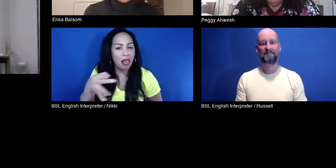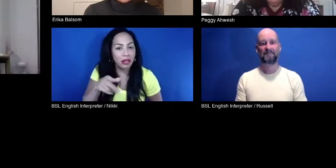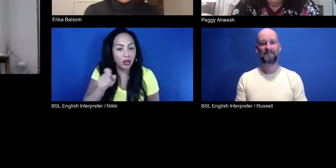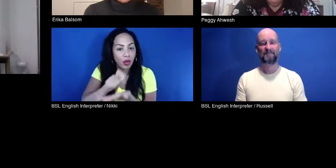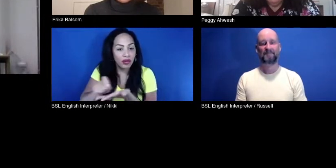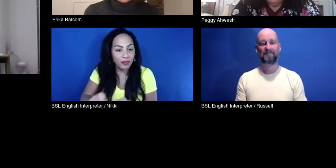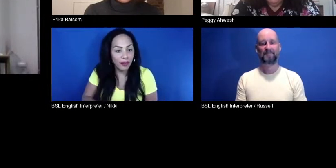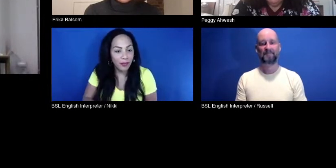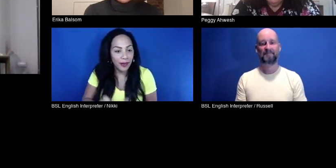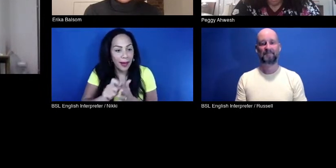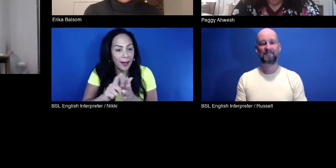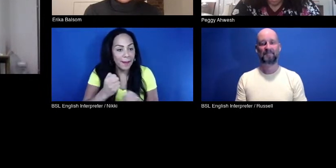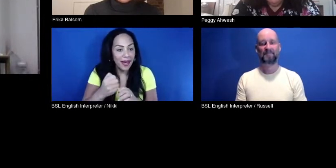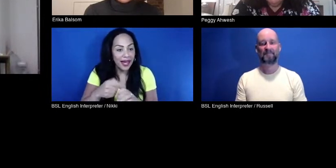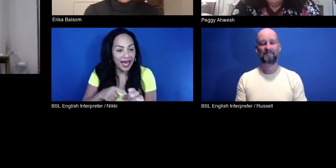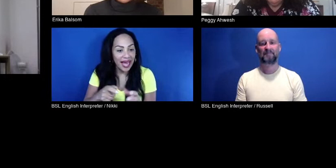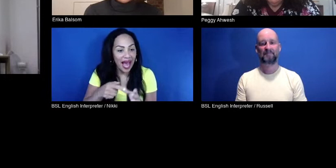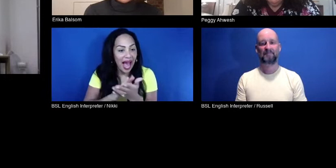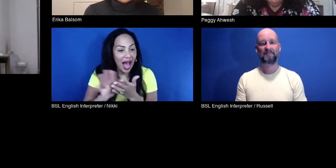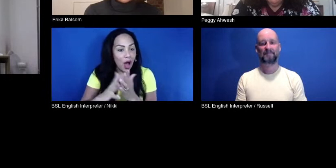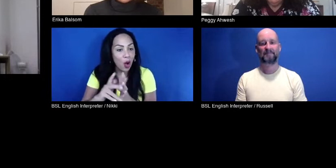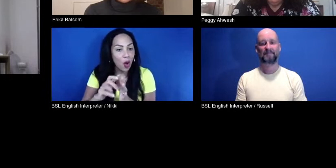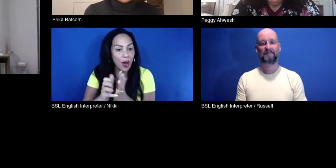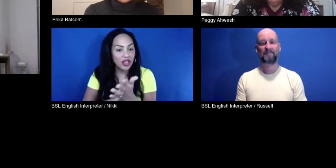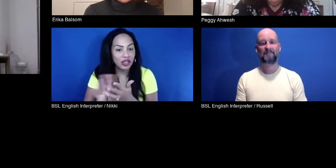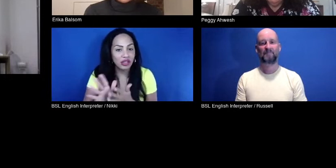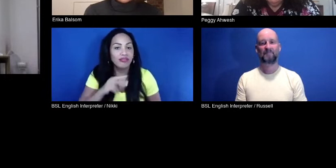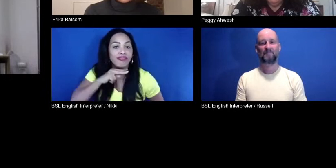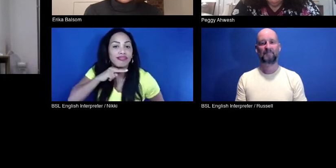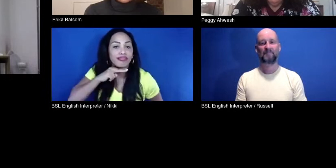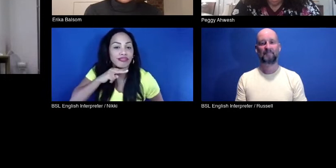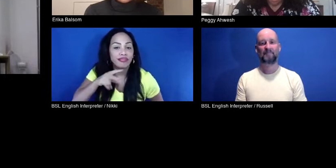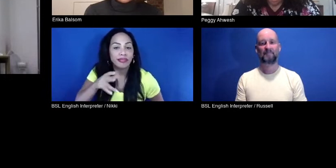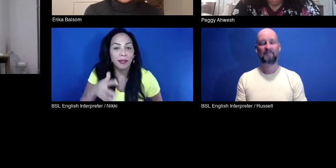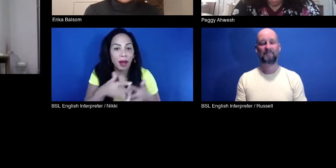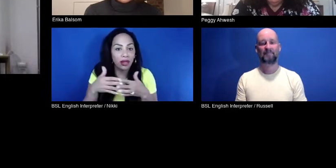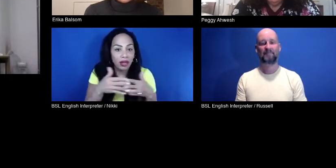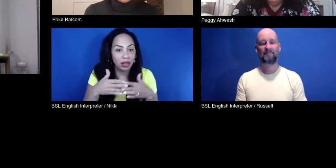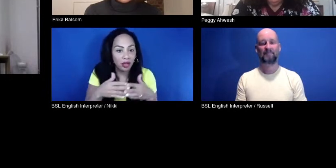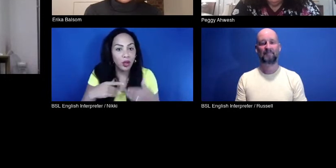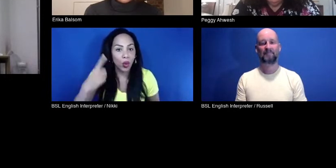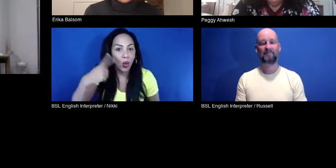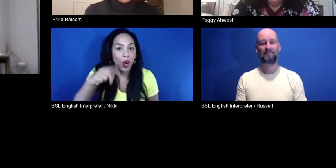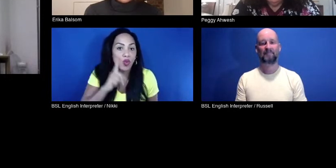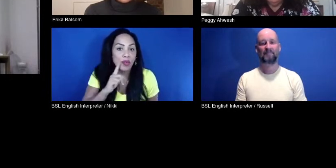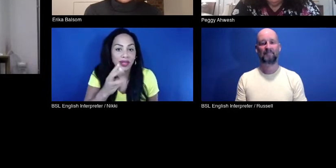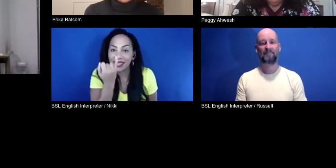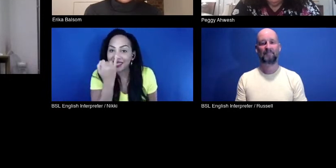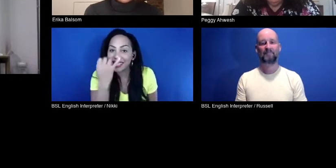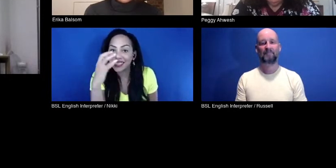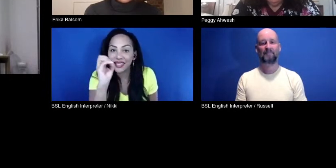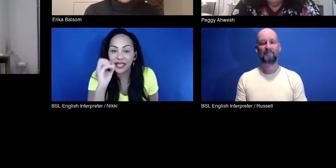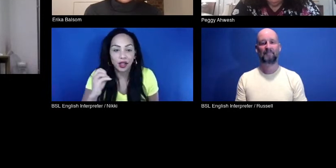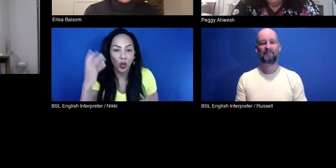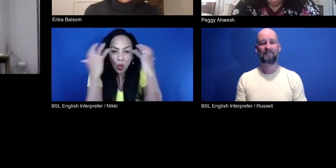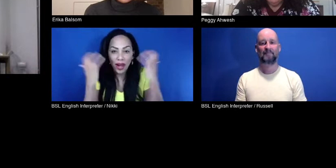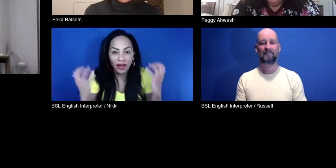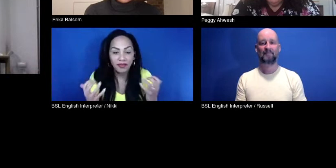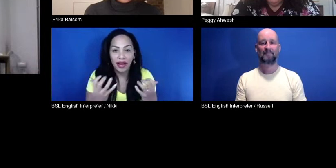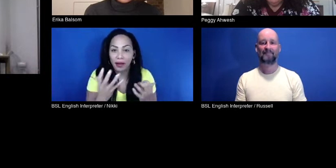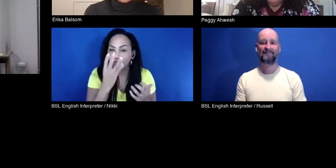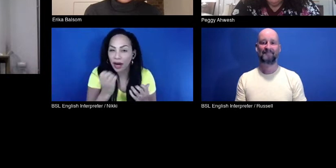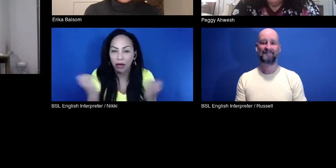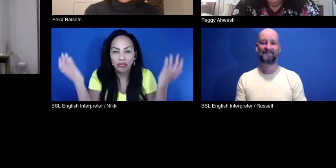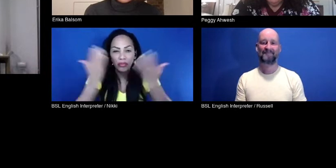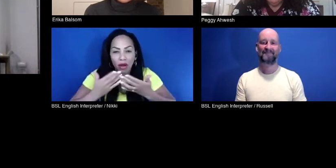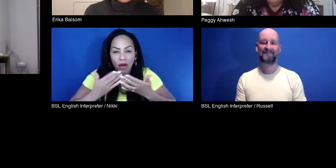an American accent and is a white woman in her 60s with wavy dark brown hair. She's wearing a